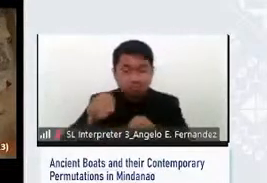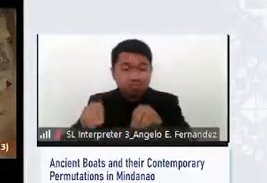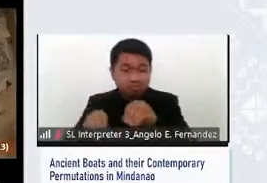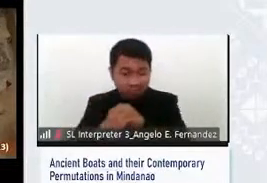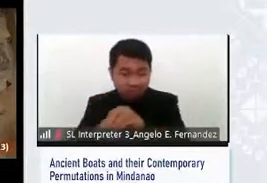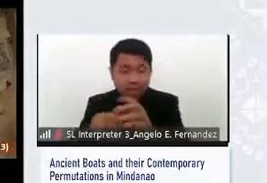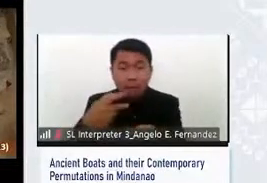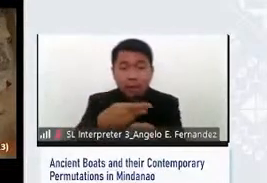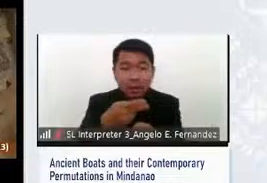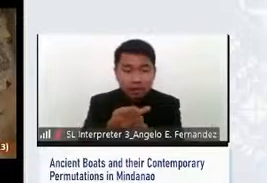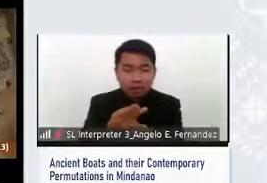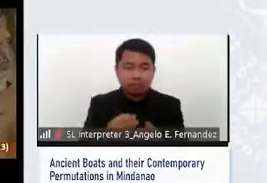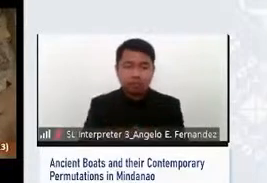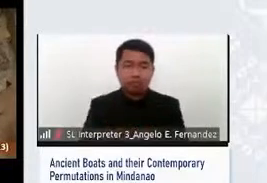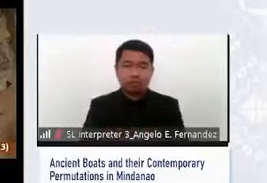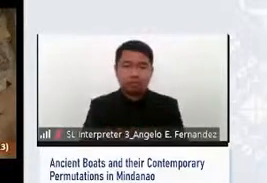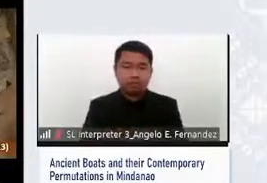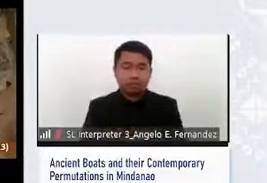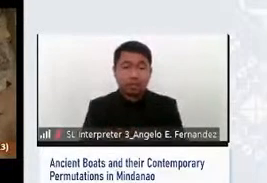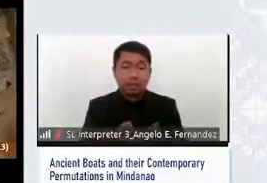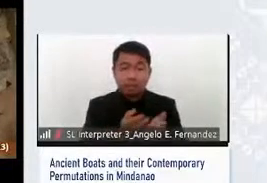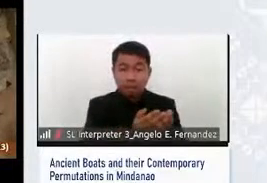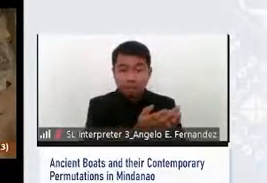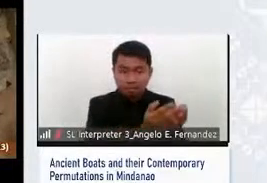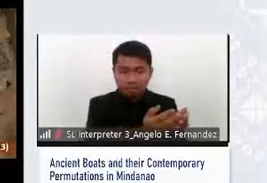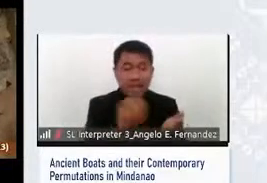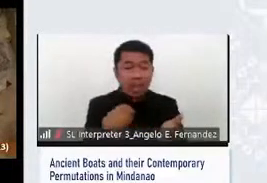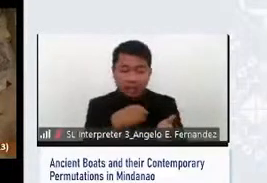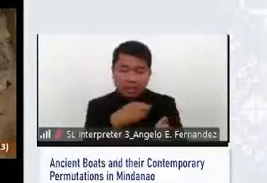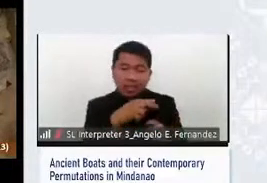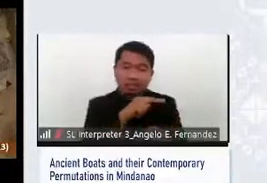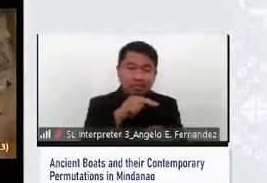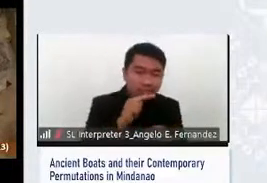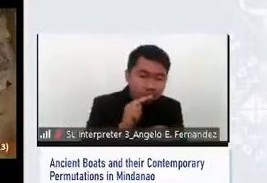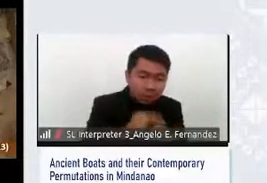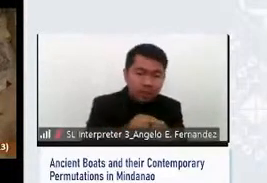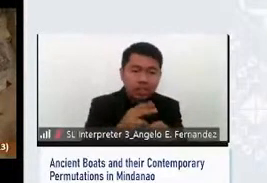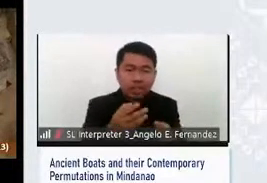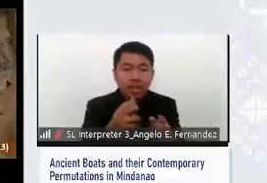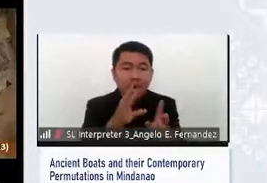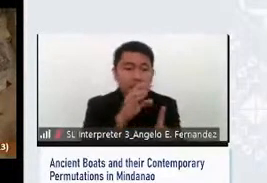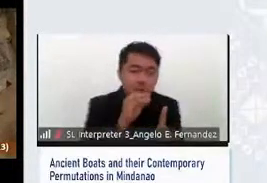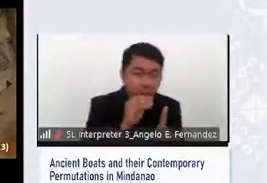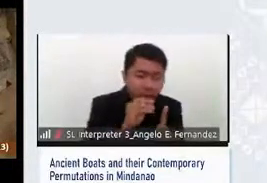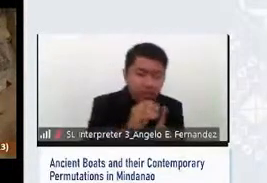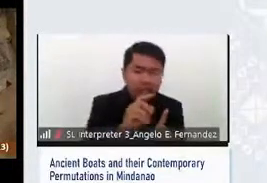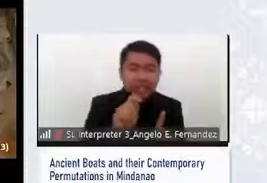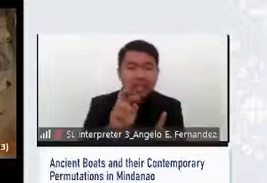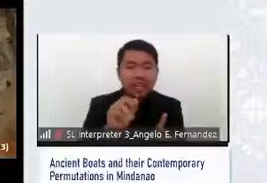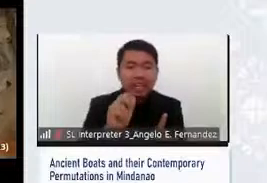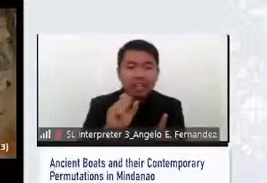are considered national cultural treasure in 1987 based on Proclamation No. 86.